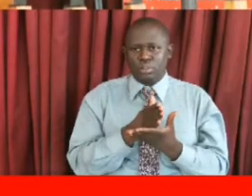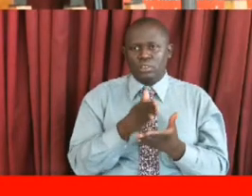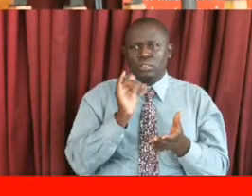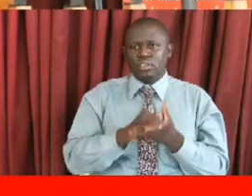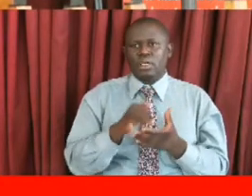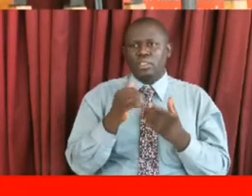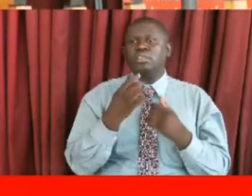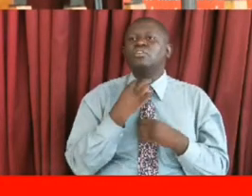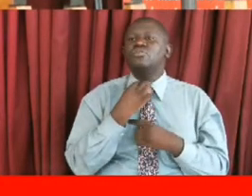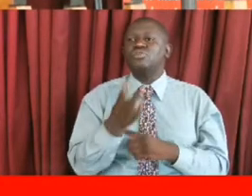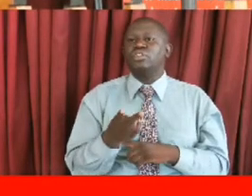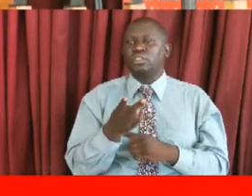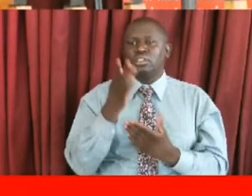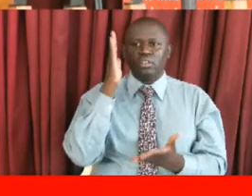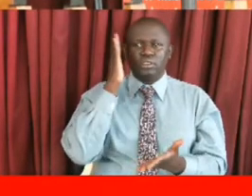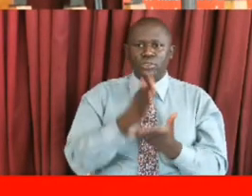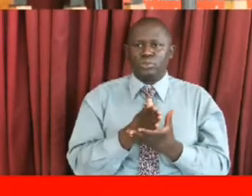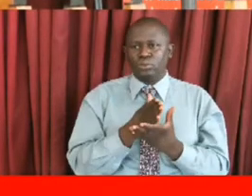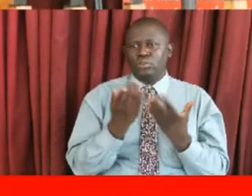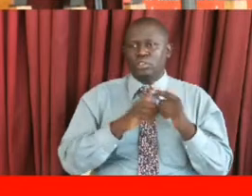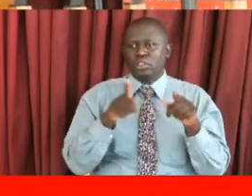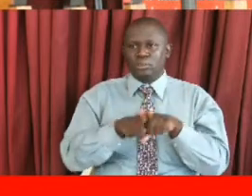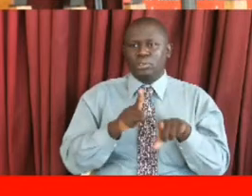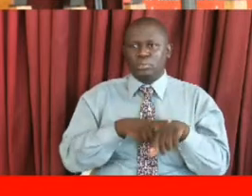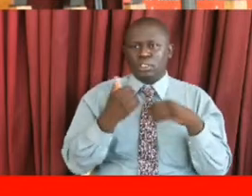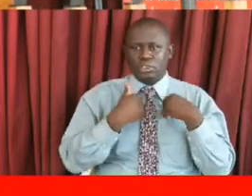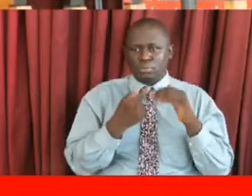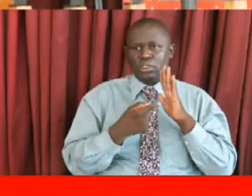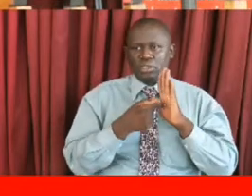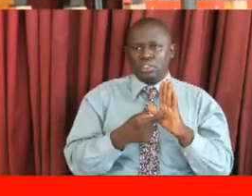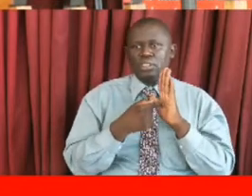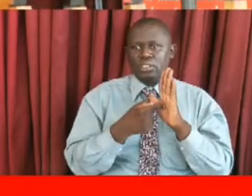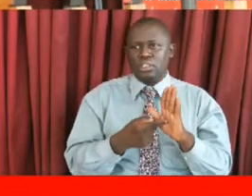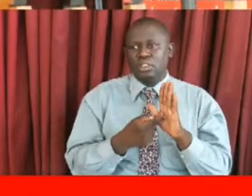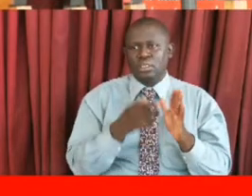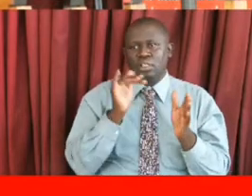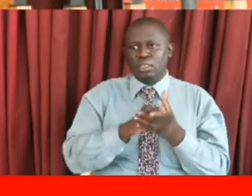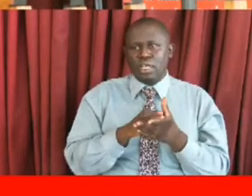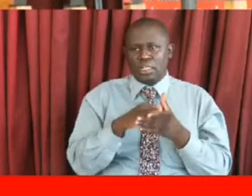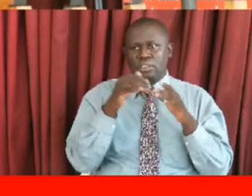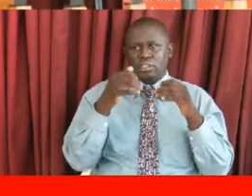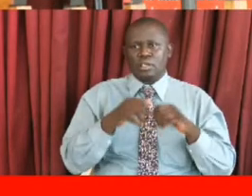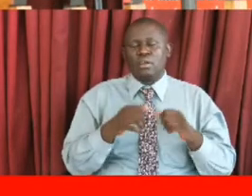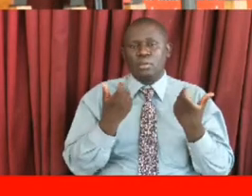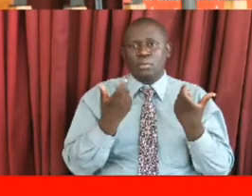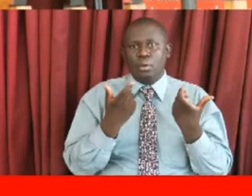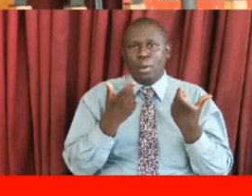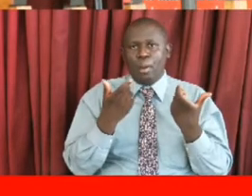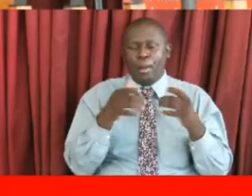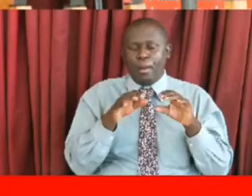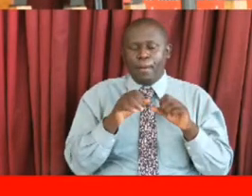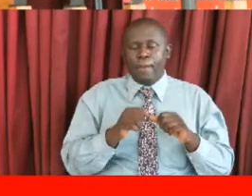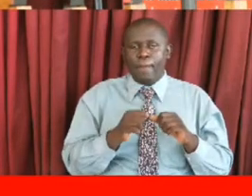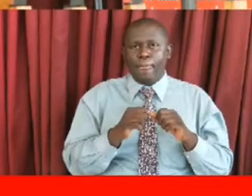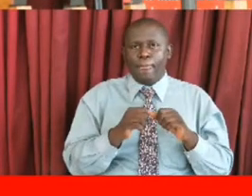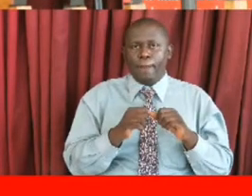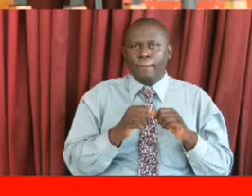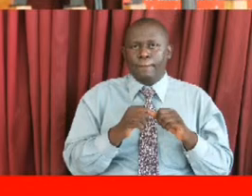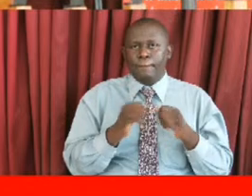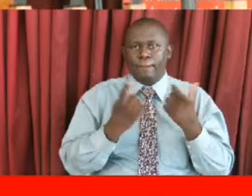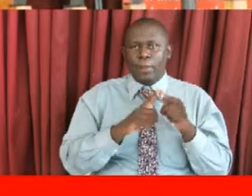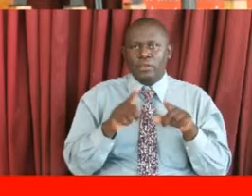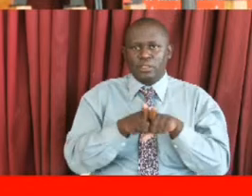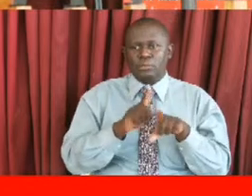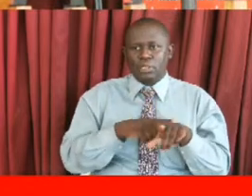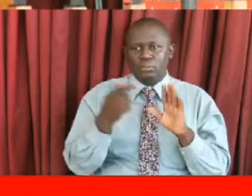has been Vindicated by a pillar of fire that it is my voice now now notice they are not